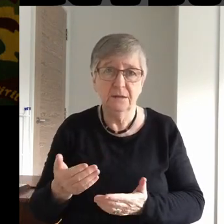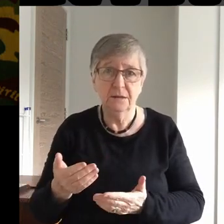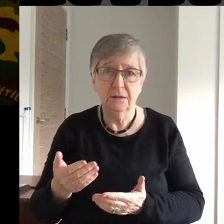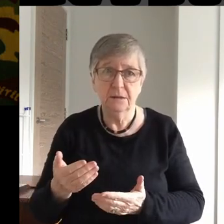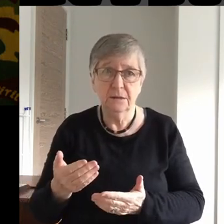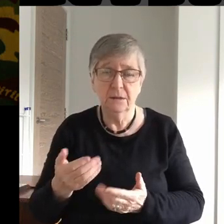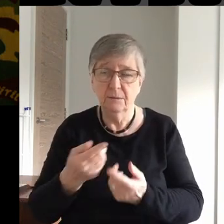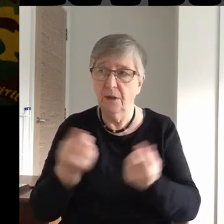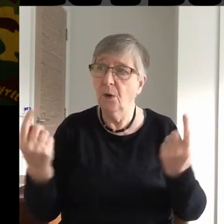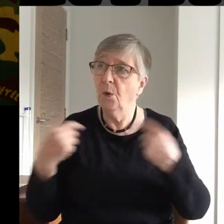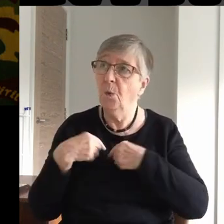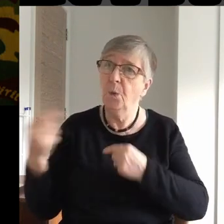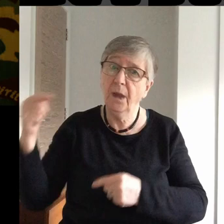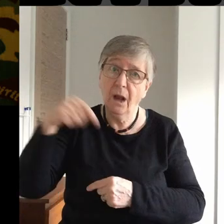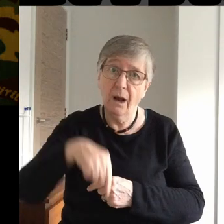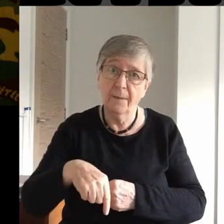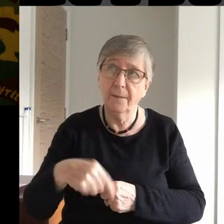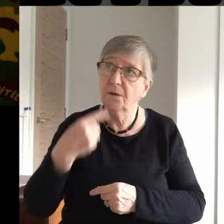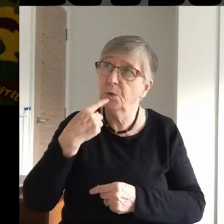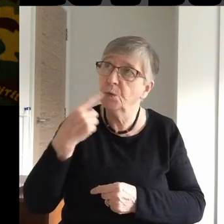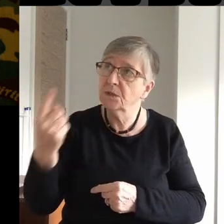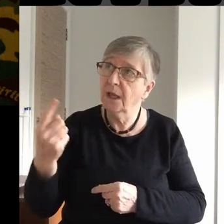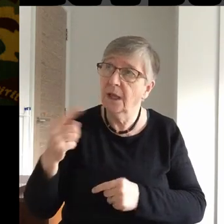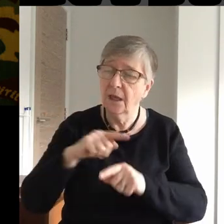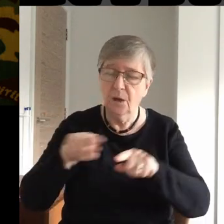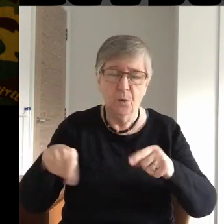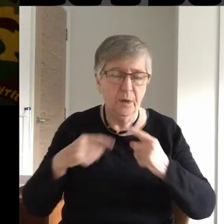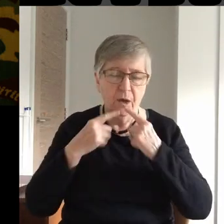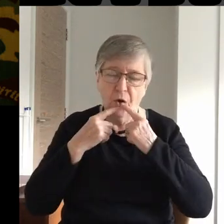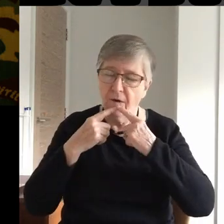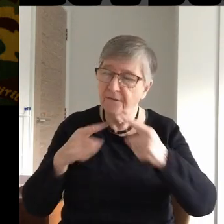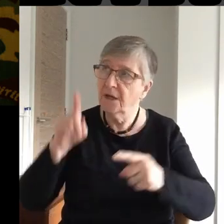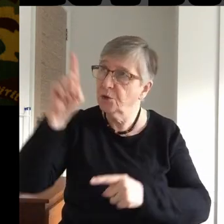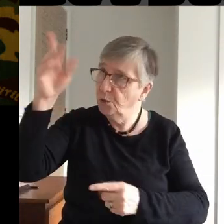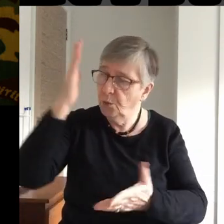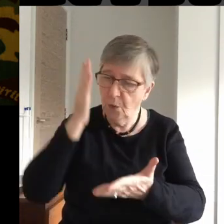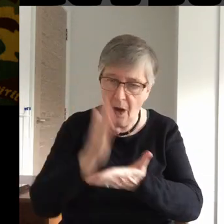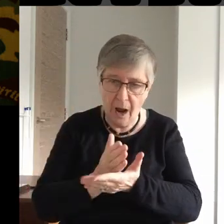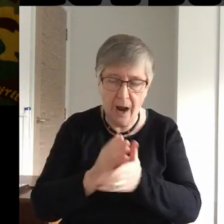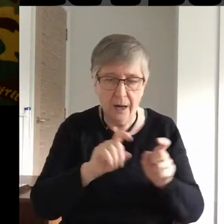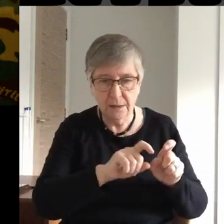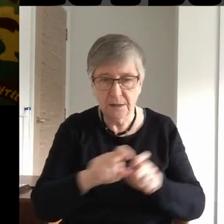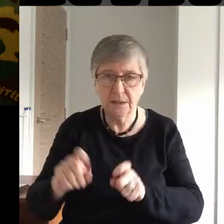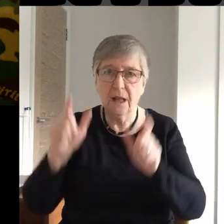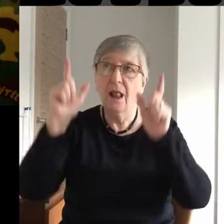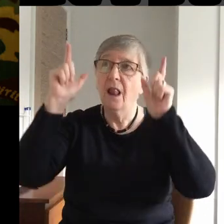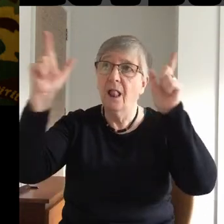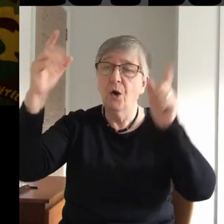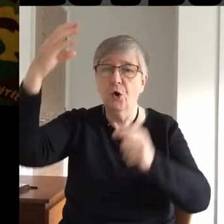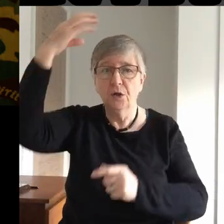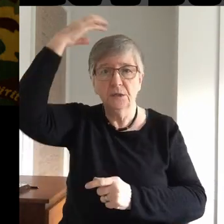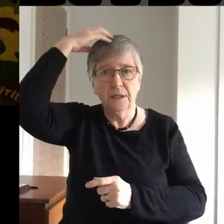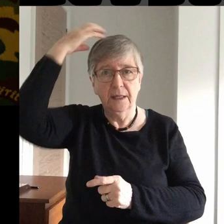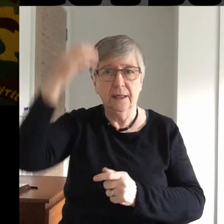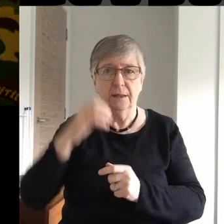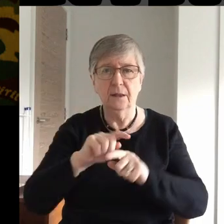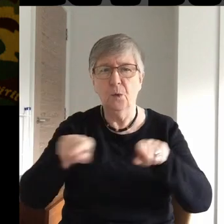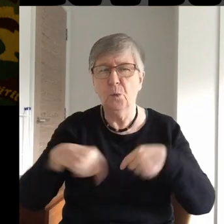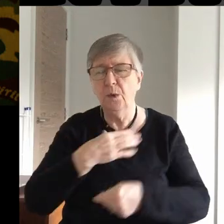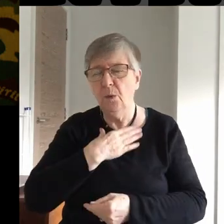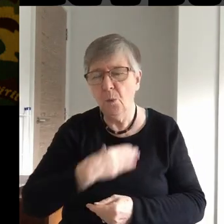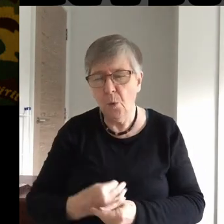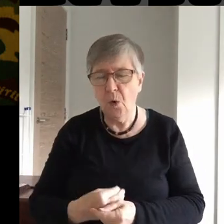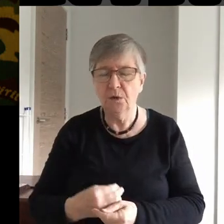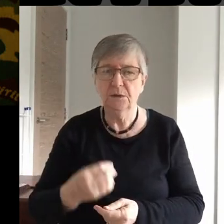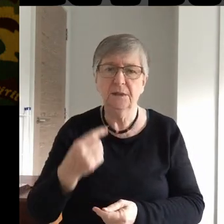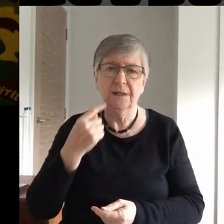we come to say that we confess that you are Lord, that you are King. We come to say that we long for the day when your